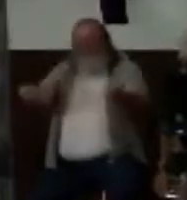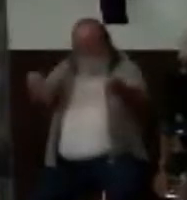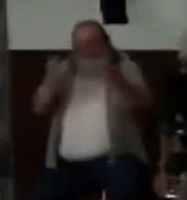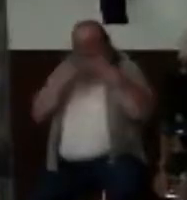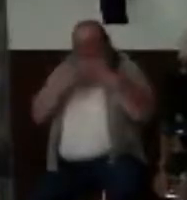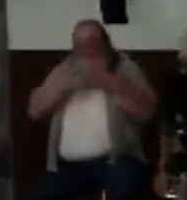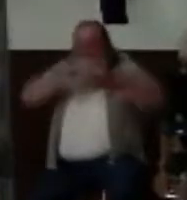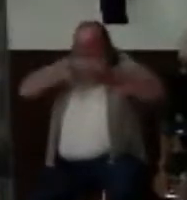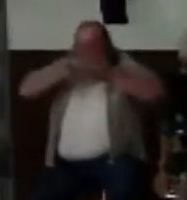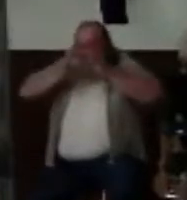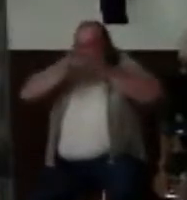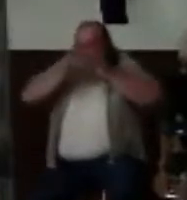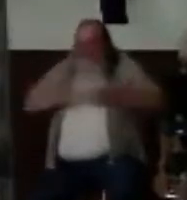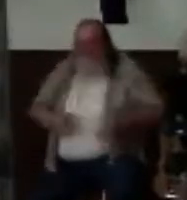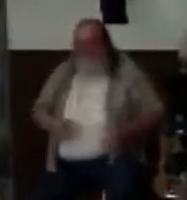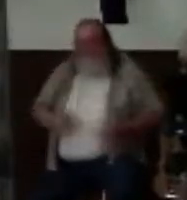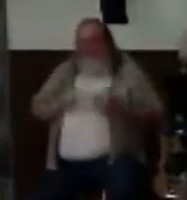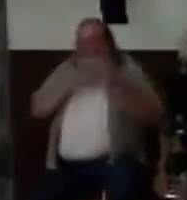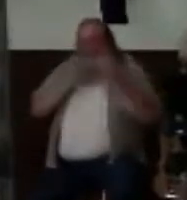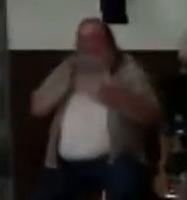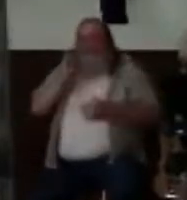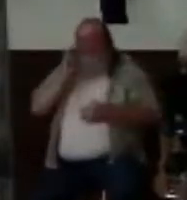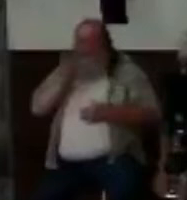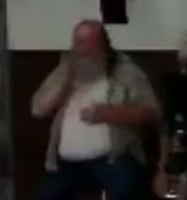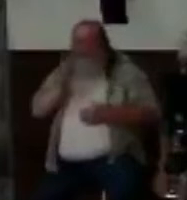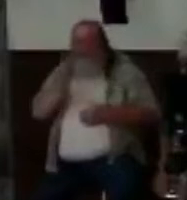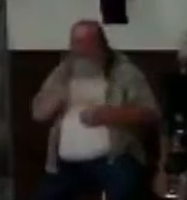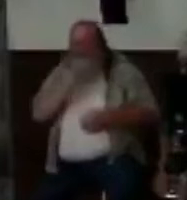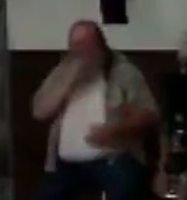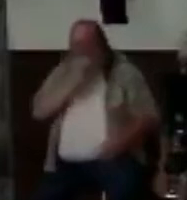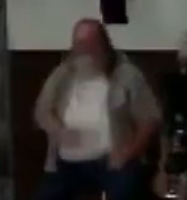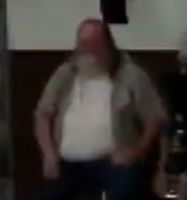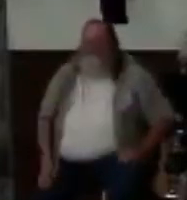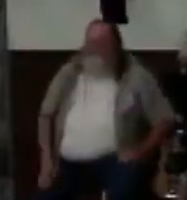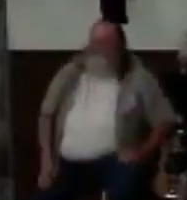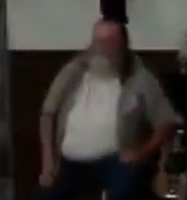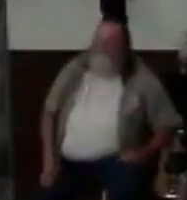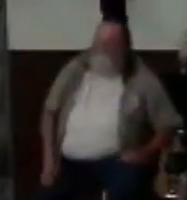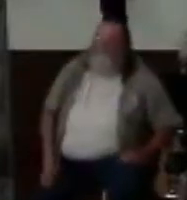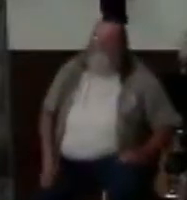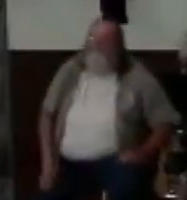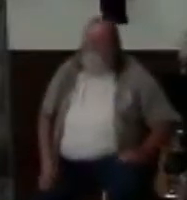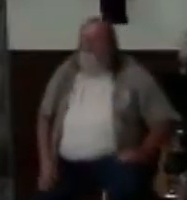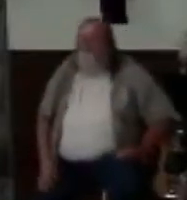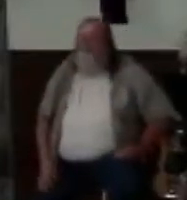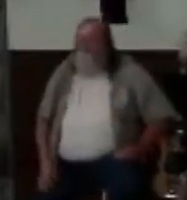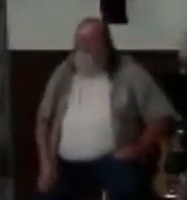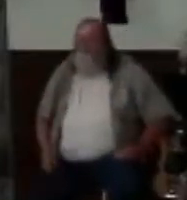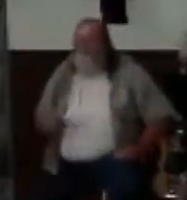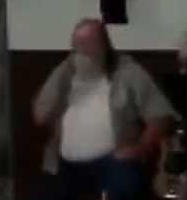Again, this is all before the day of Pentecost. The Spirit has not yet been poured out to fulfill the prophecy.